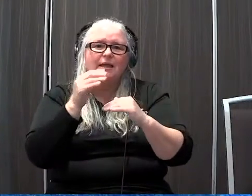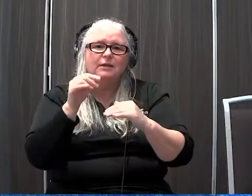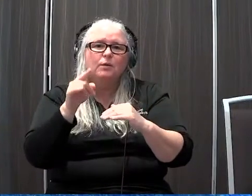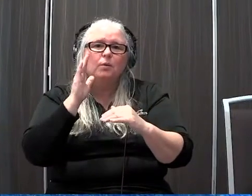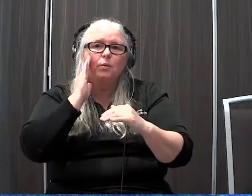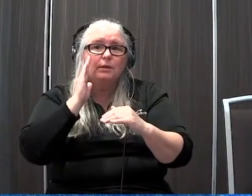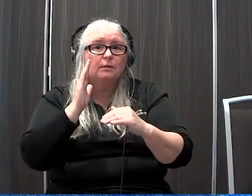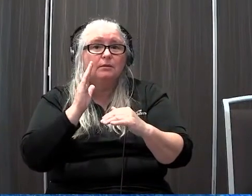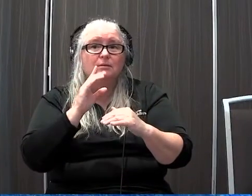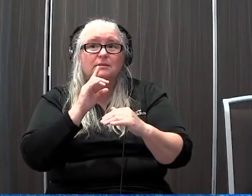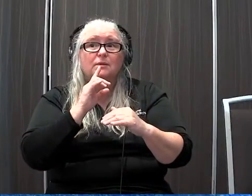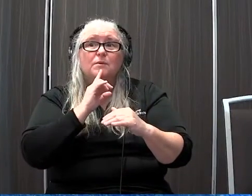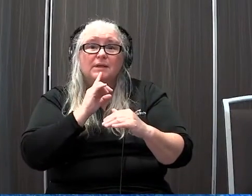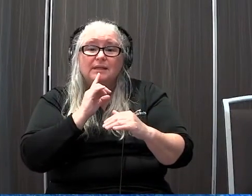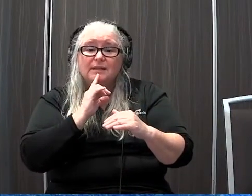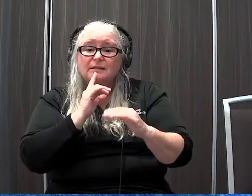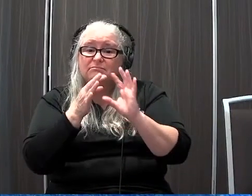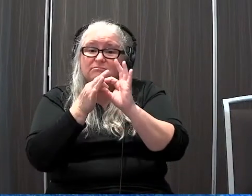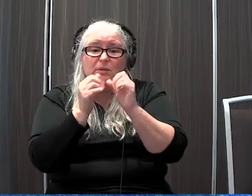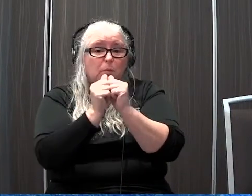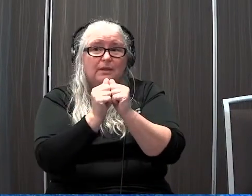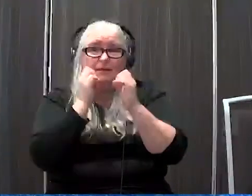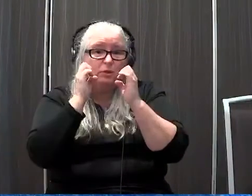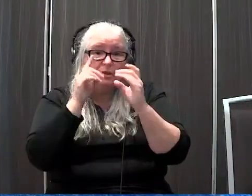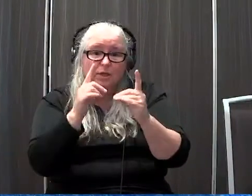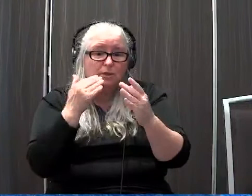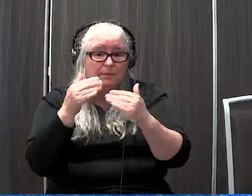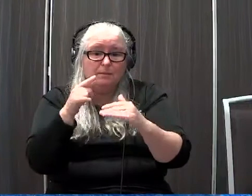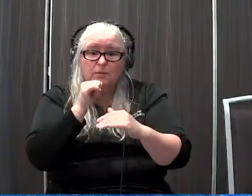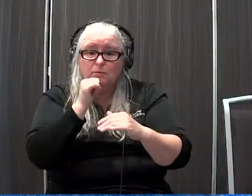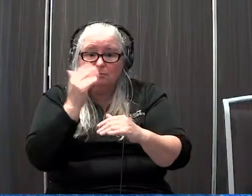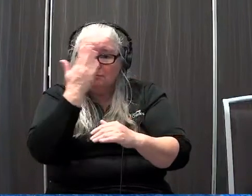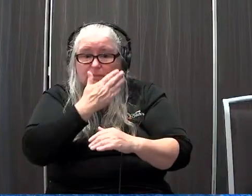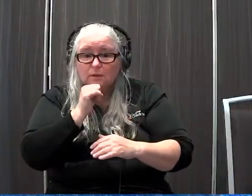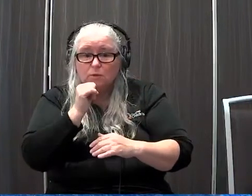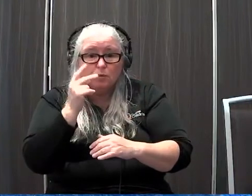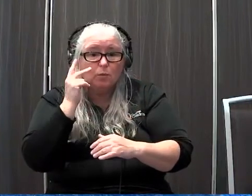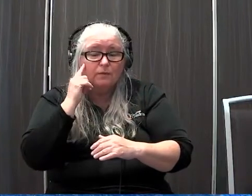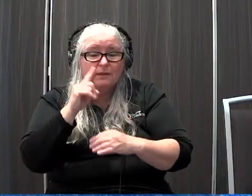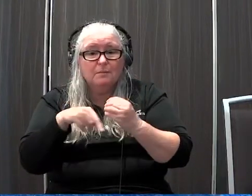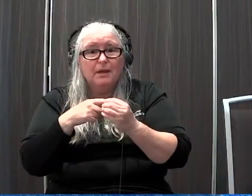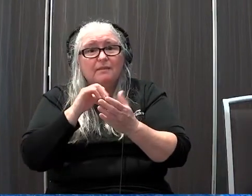that you might not think. But some educational or support needs are